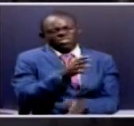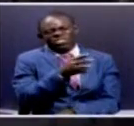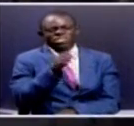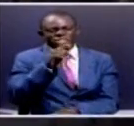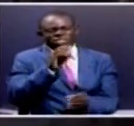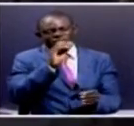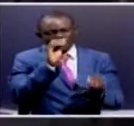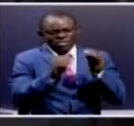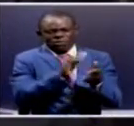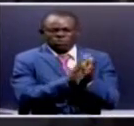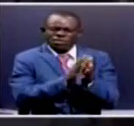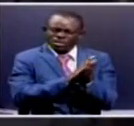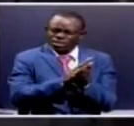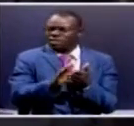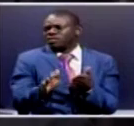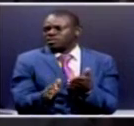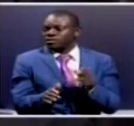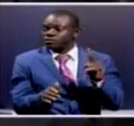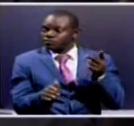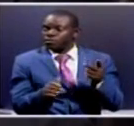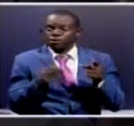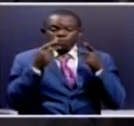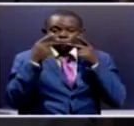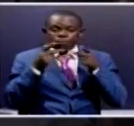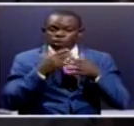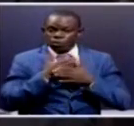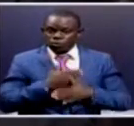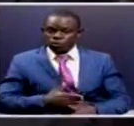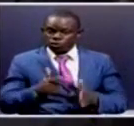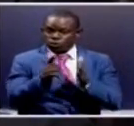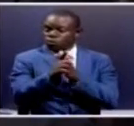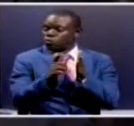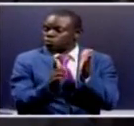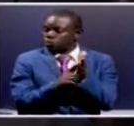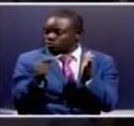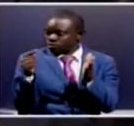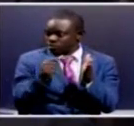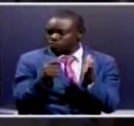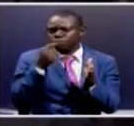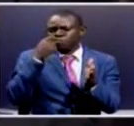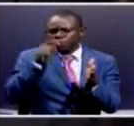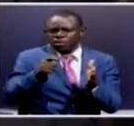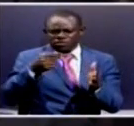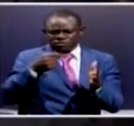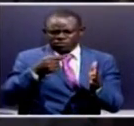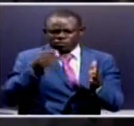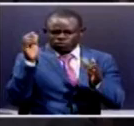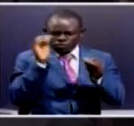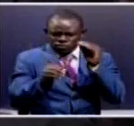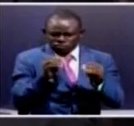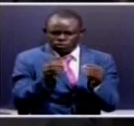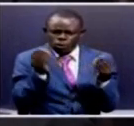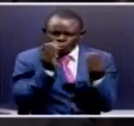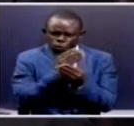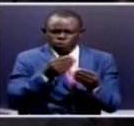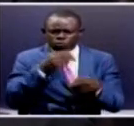know, to my guaranteed right to express myself and assemble, unlike what